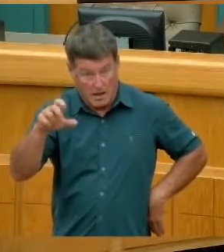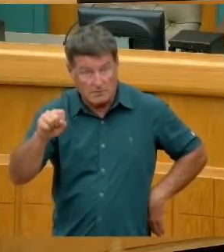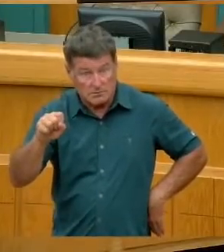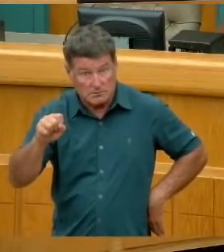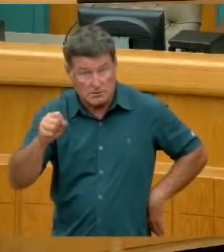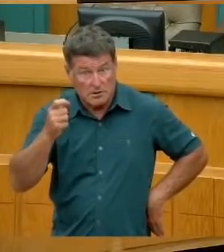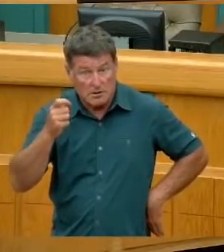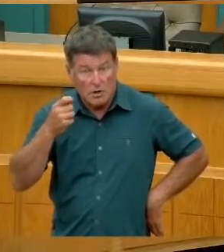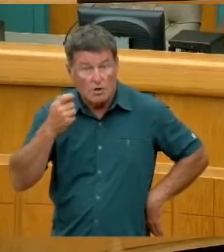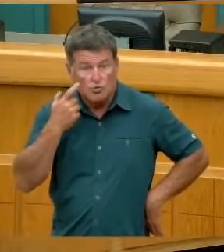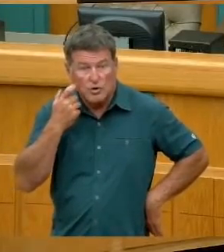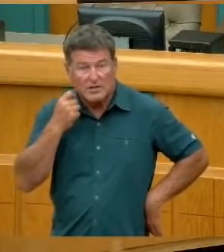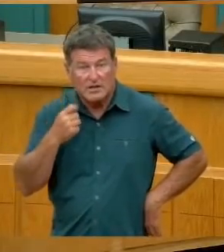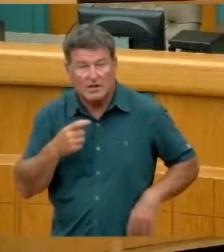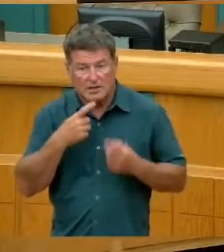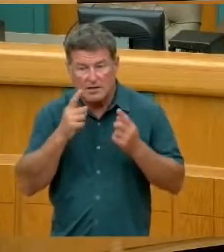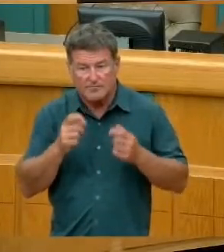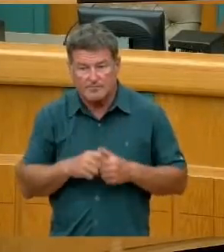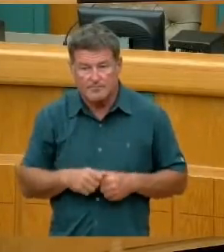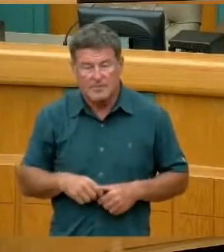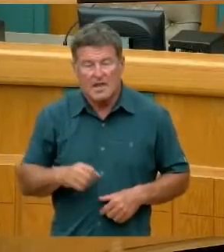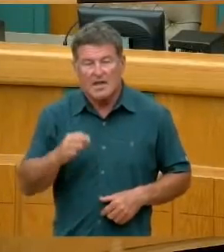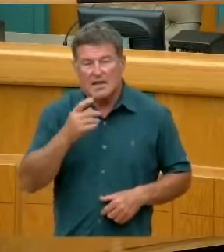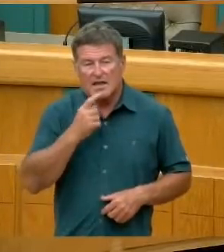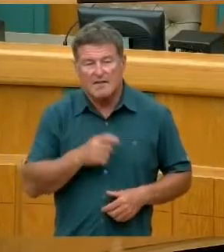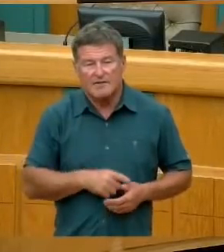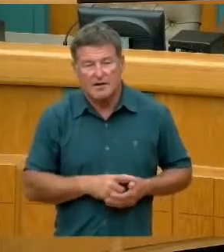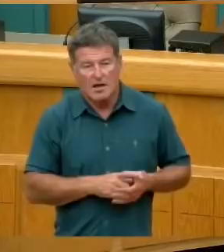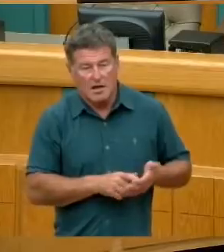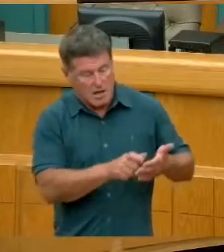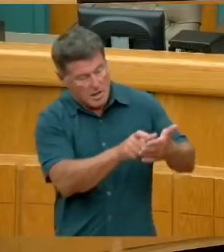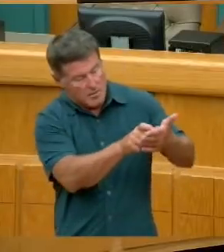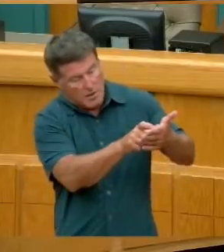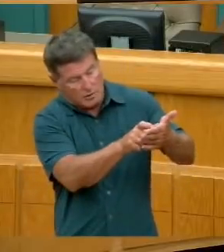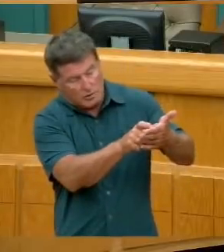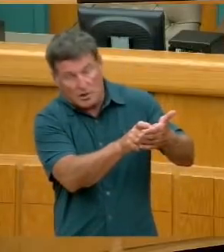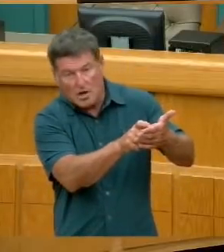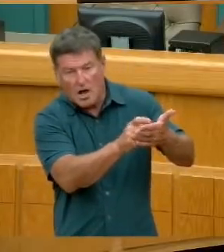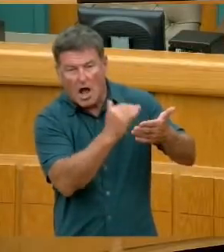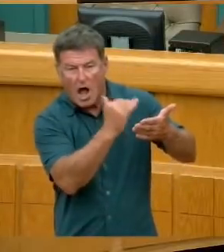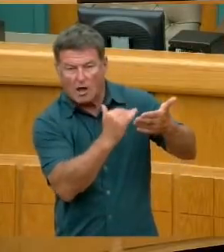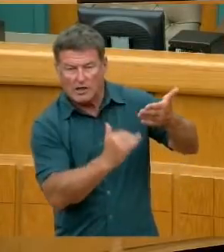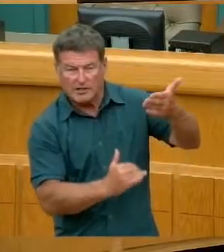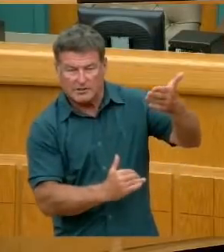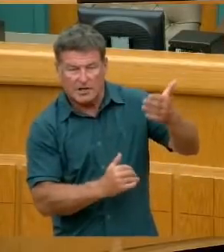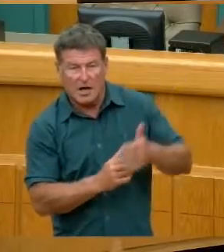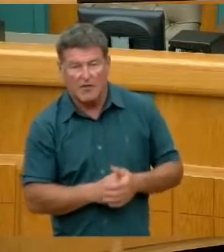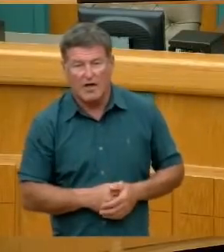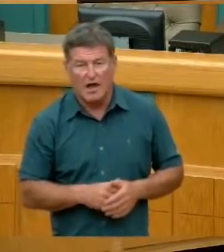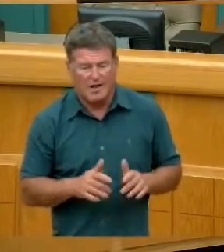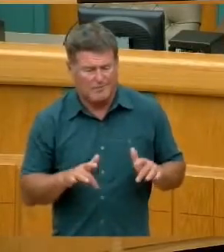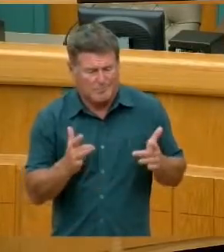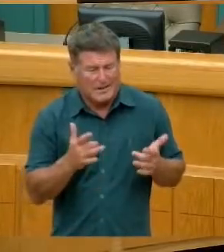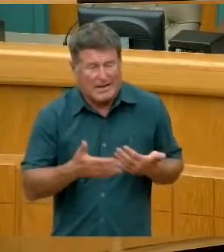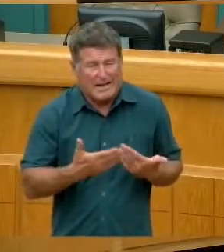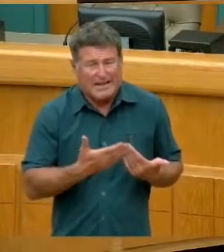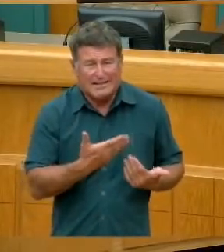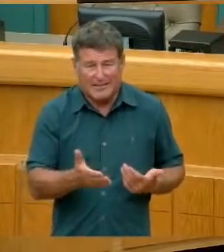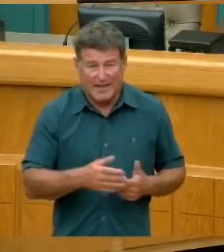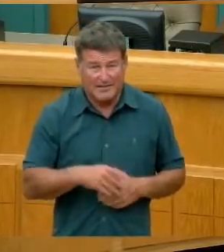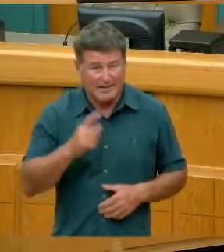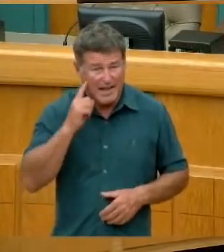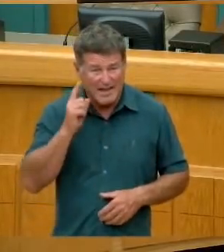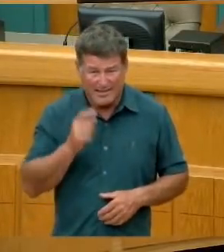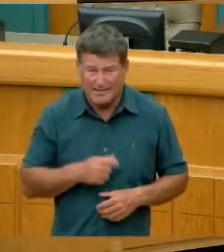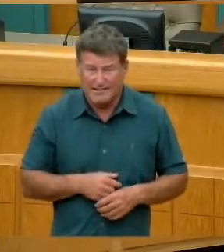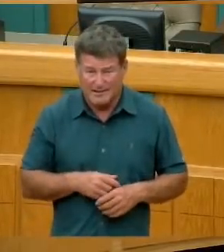say recently, if there was a column of the least you could do to help fight off this horrific virus,